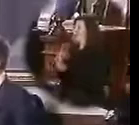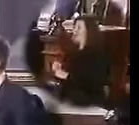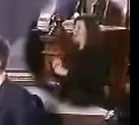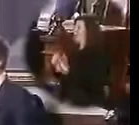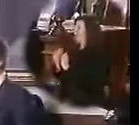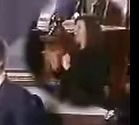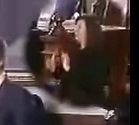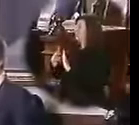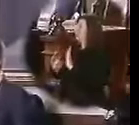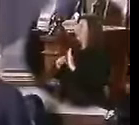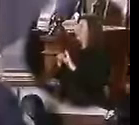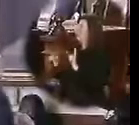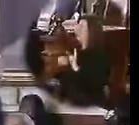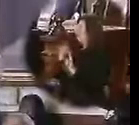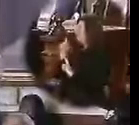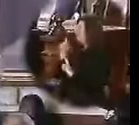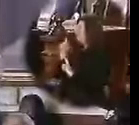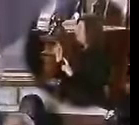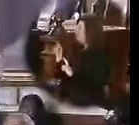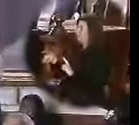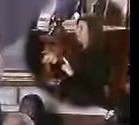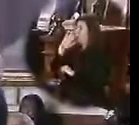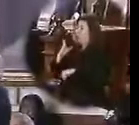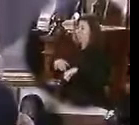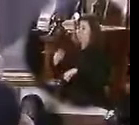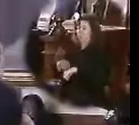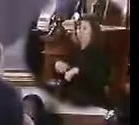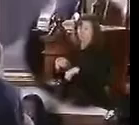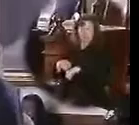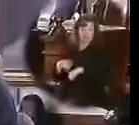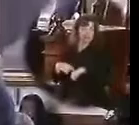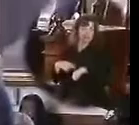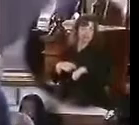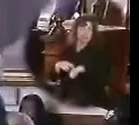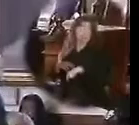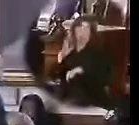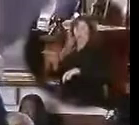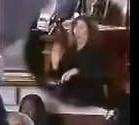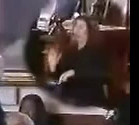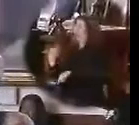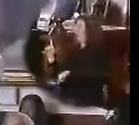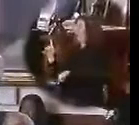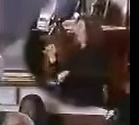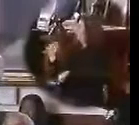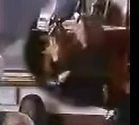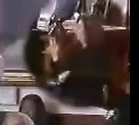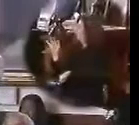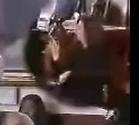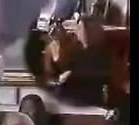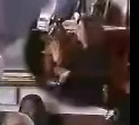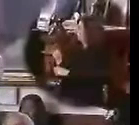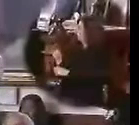rule, but I'm not so sure everyone really even knows the history. You know, back when Alan Shivers was lieutenant governor in 47